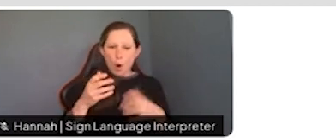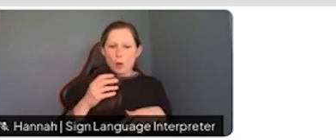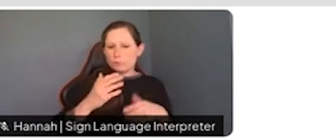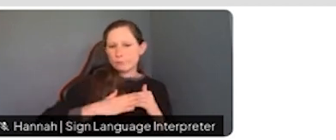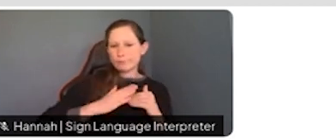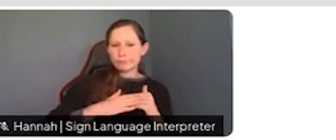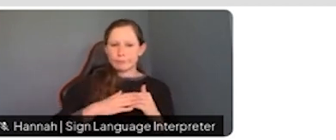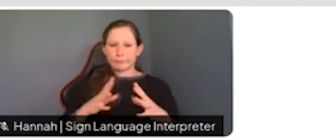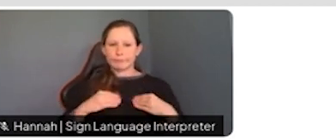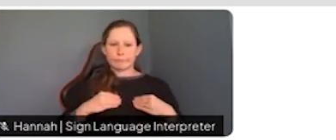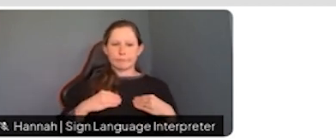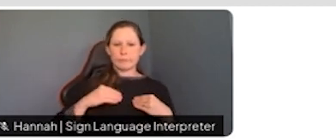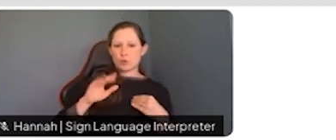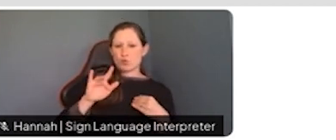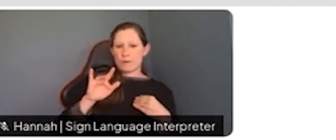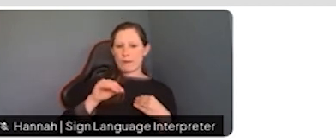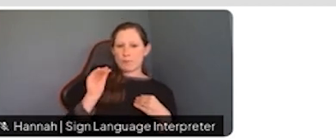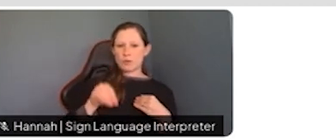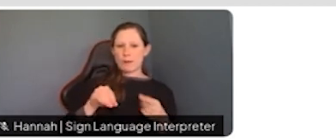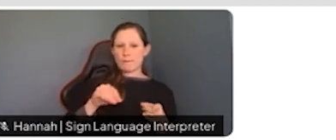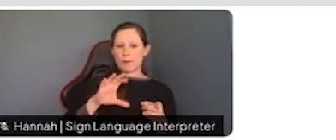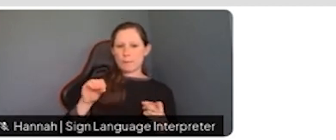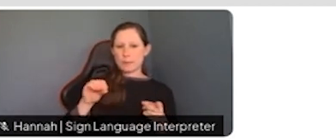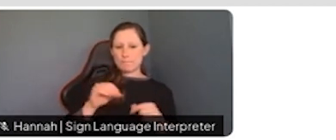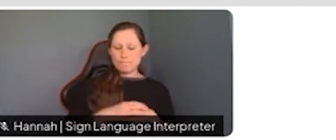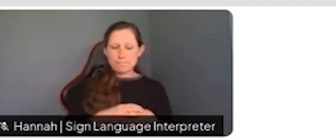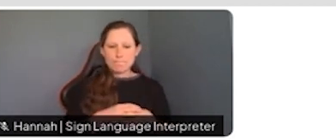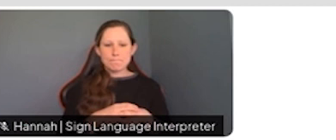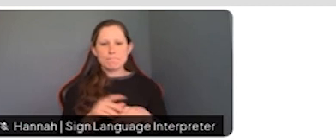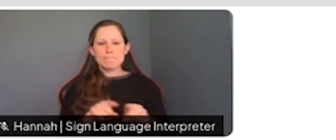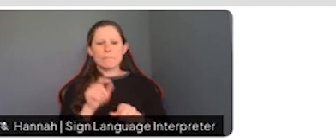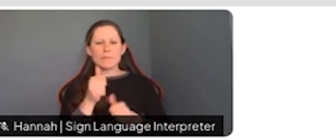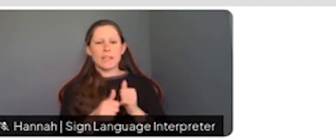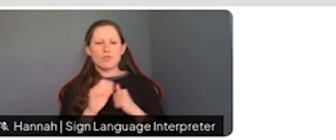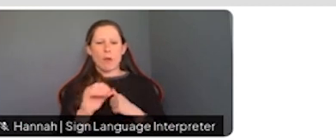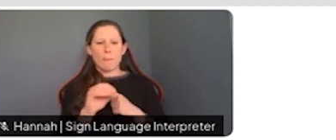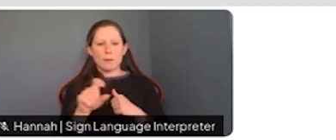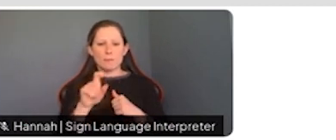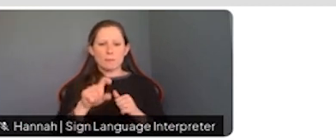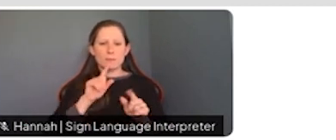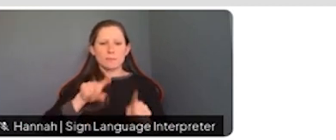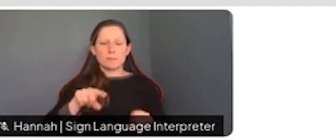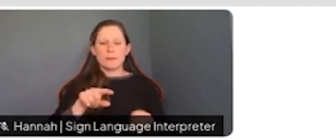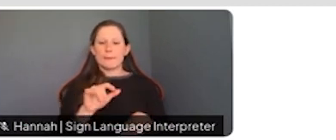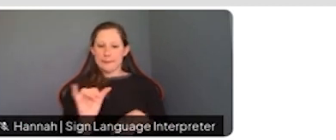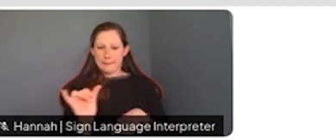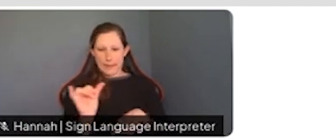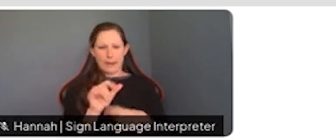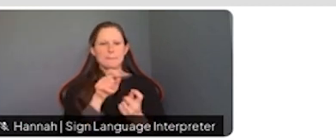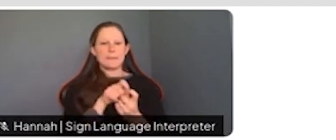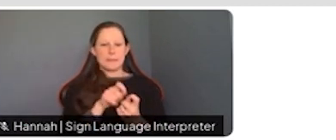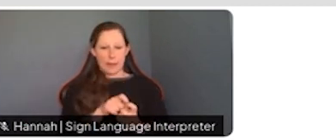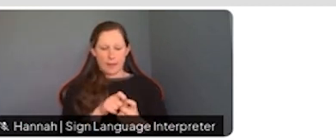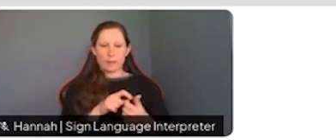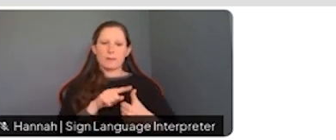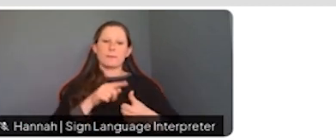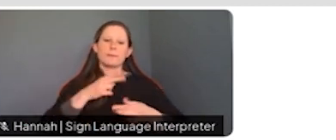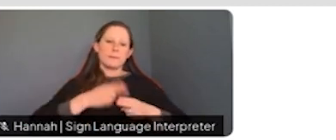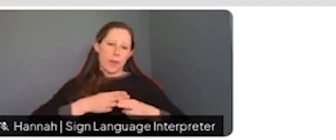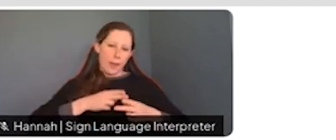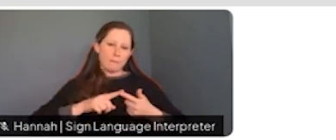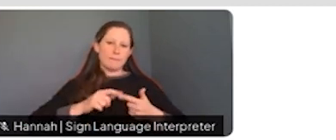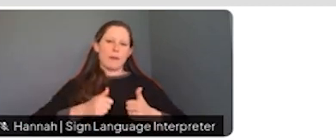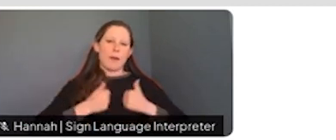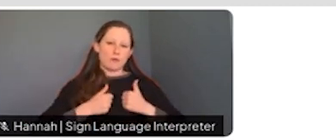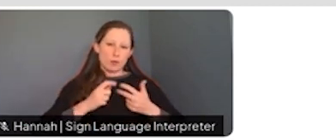of the company. And then in addition to this, each company has to report the same details, the name, address,